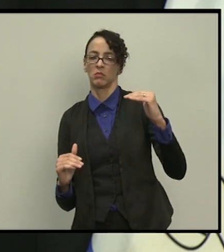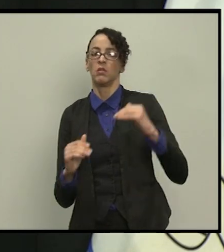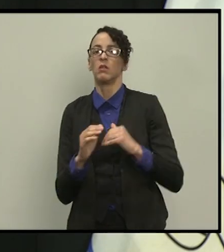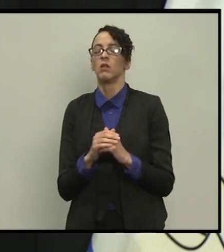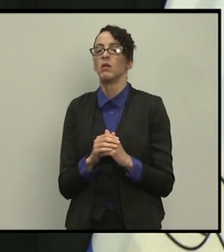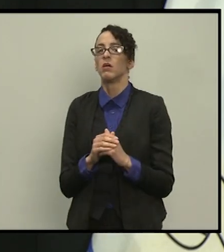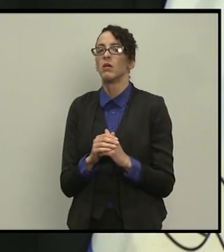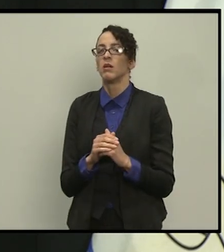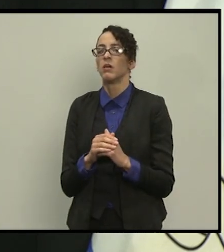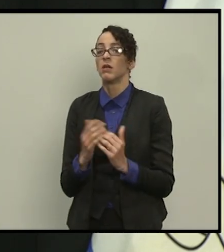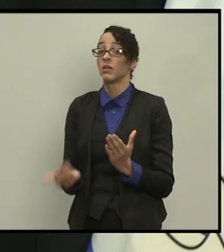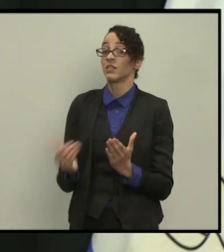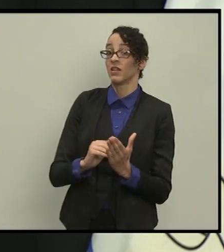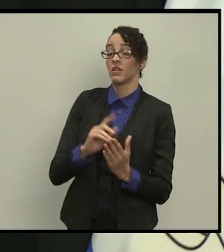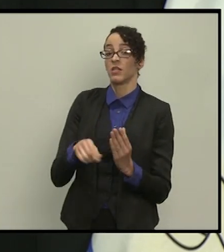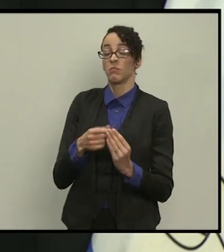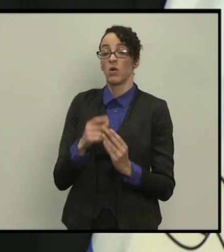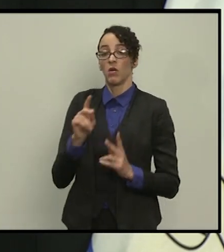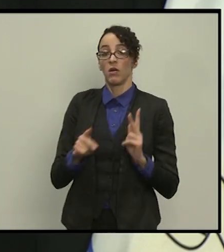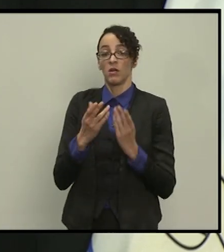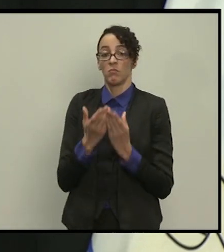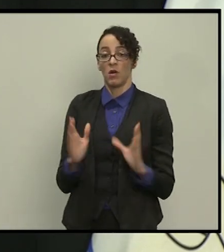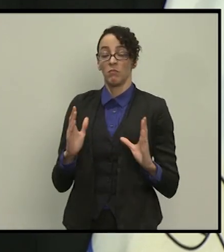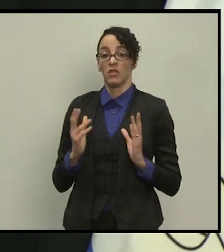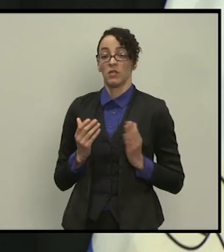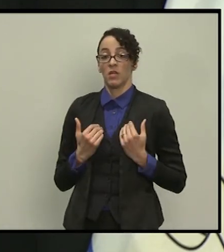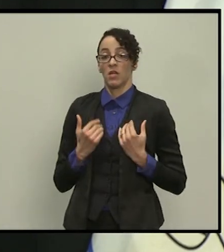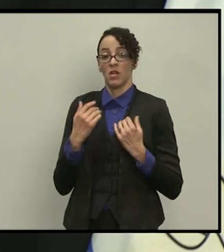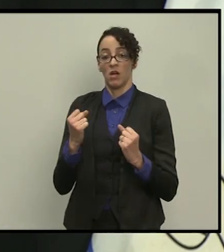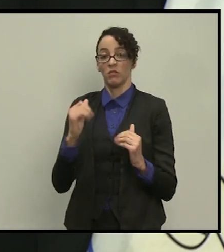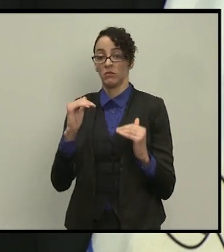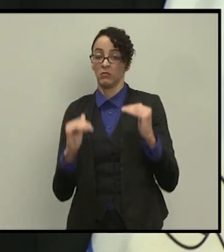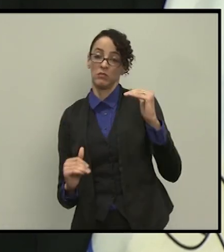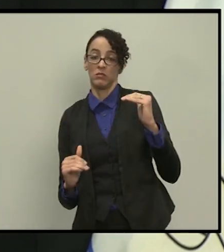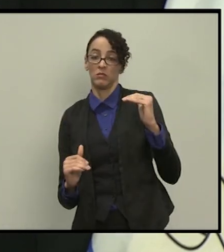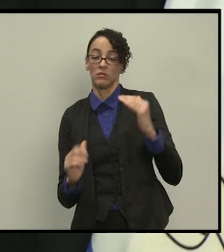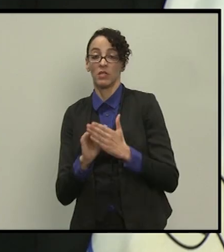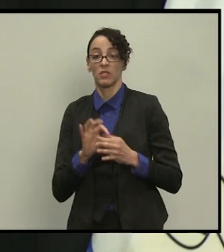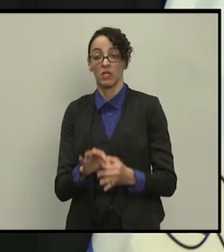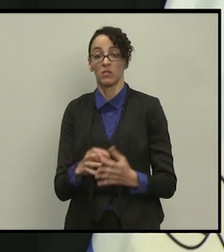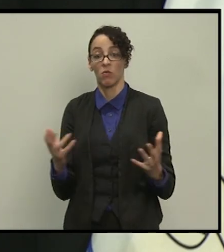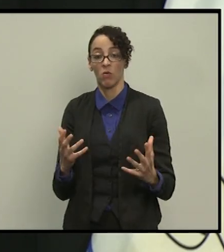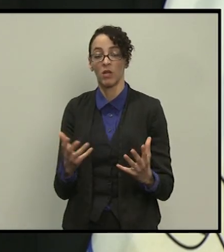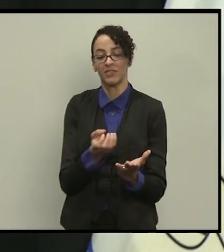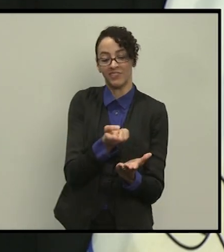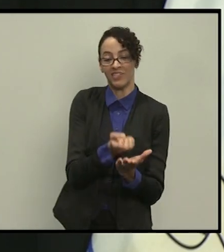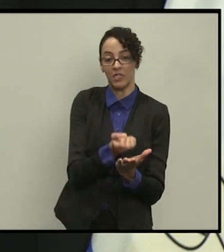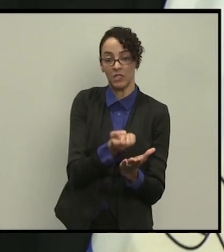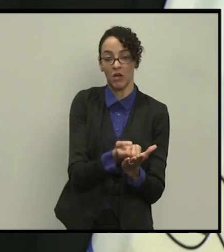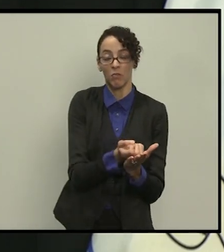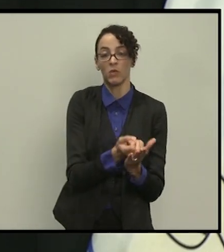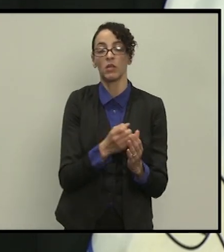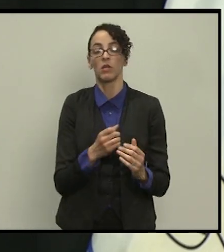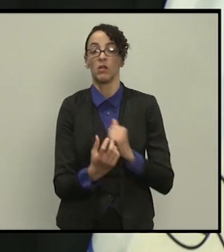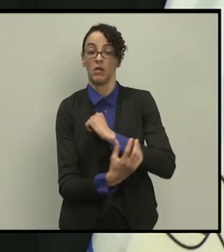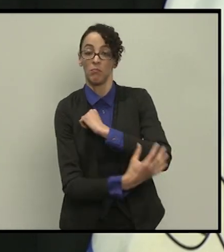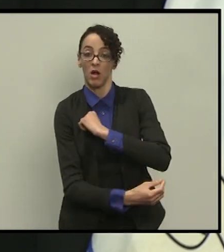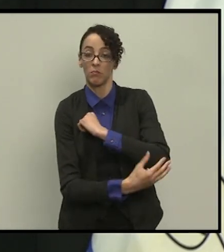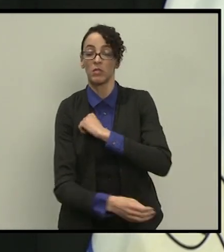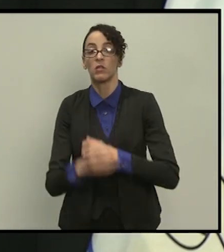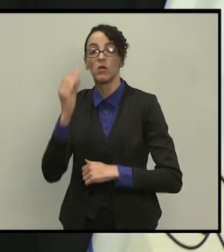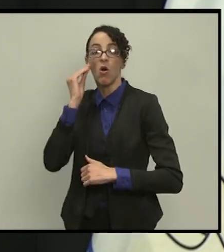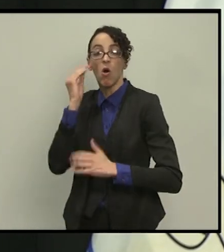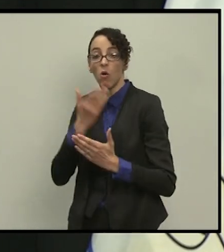public health disparities are connected to economic and poverty and to homelessness and